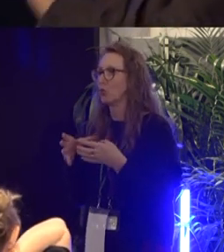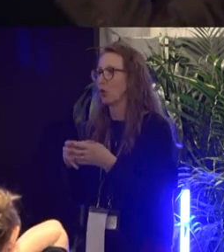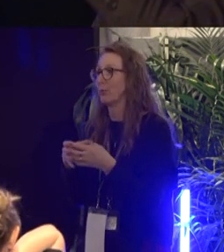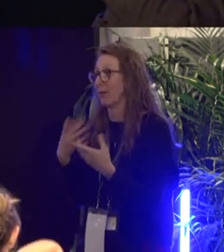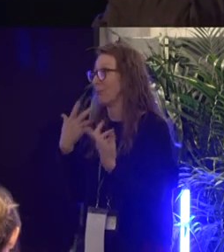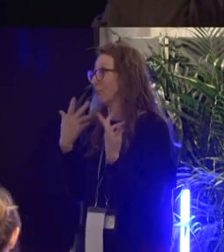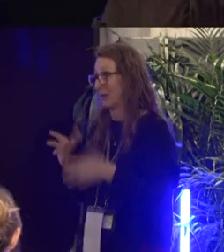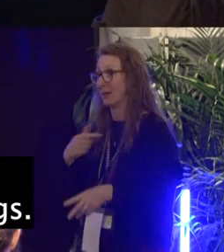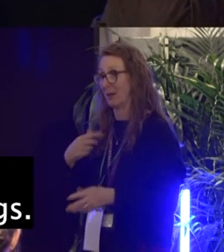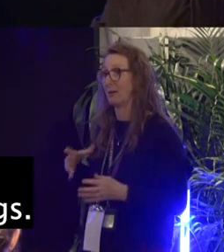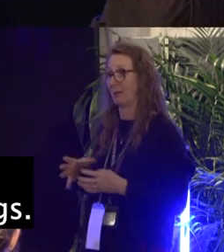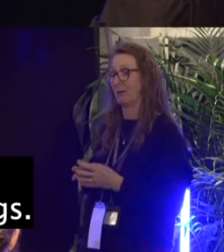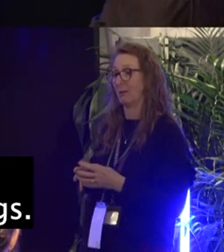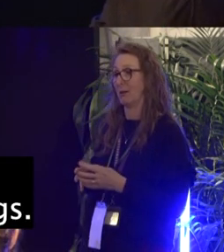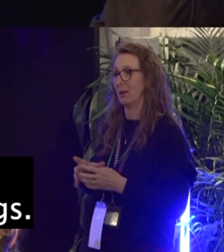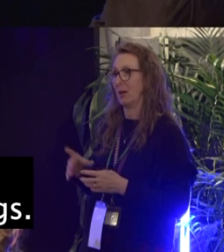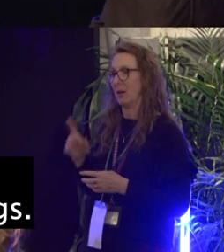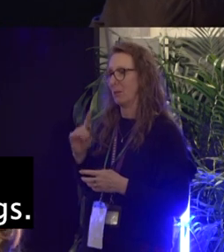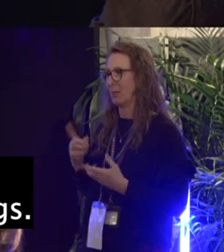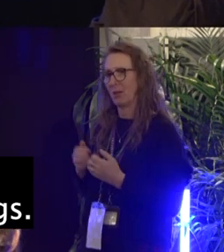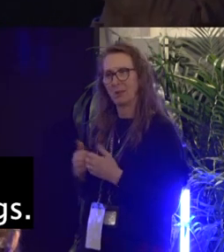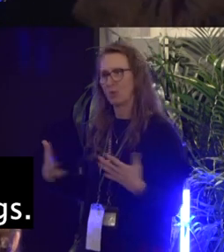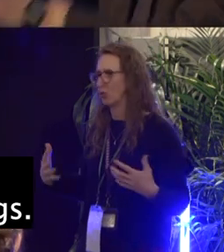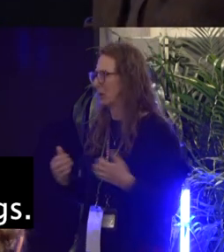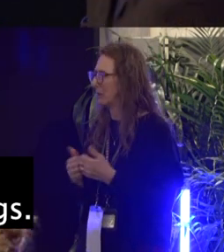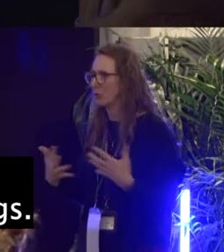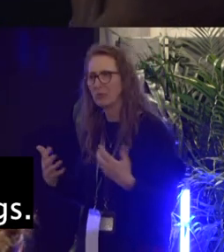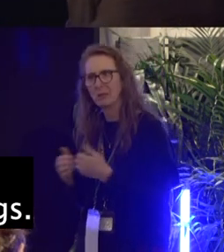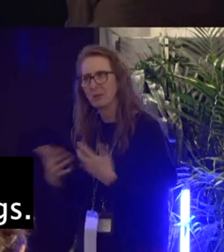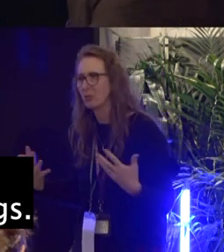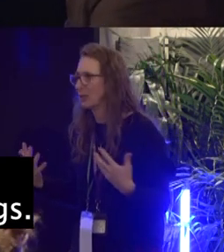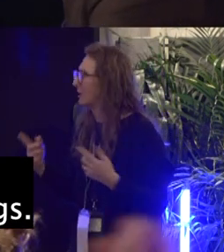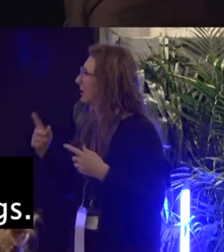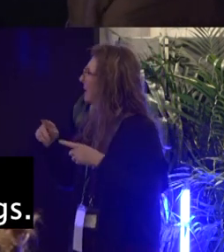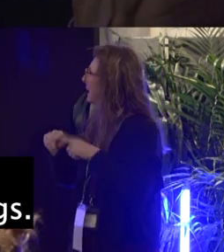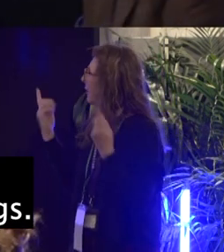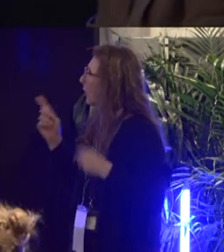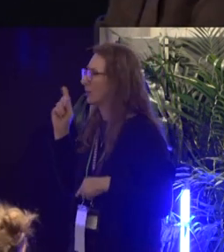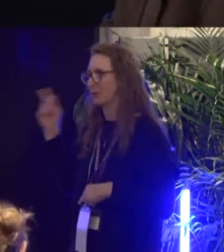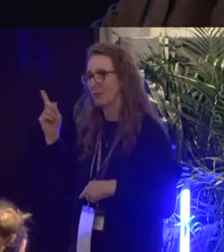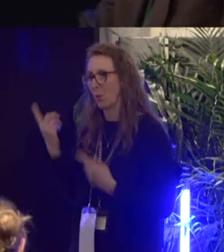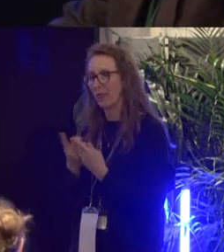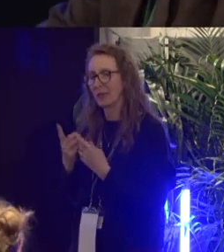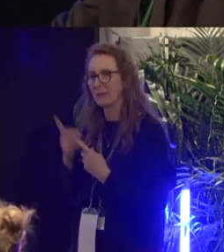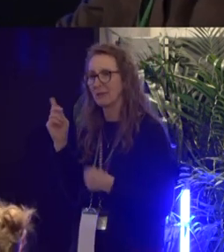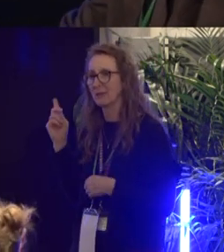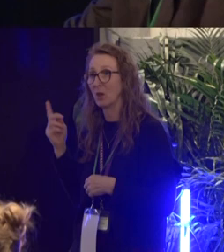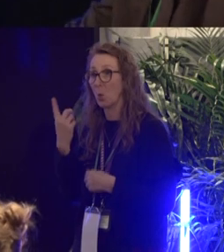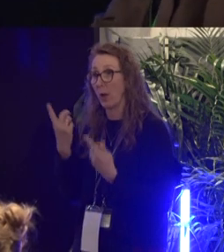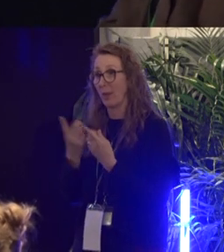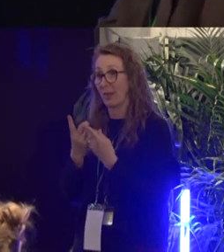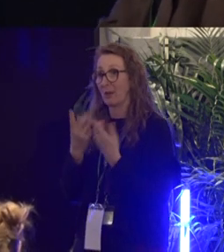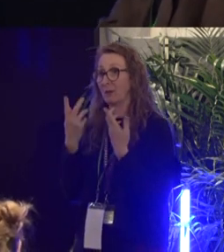had, people really disagreed about the difference between those things. So one of the things we